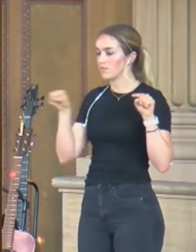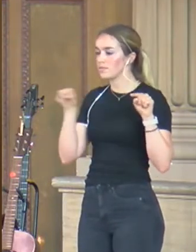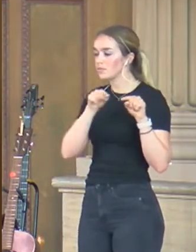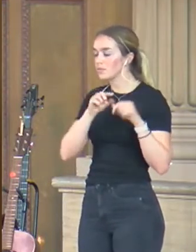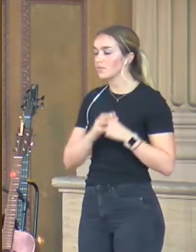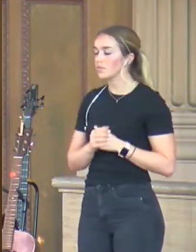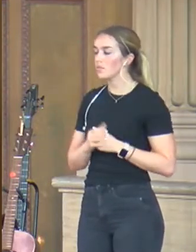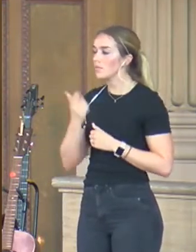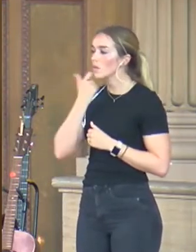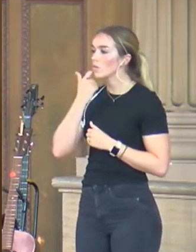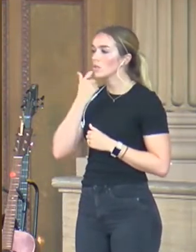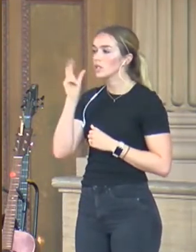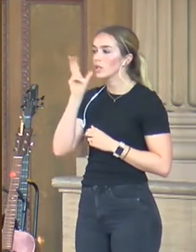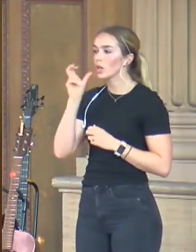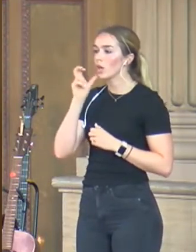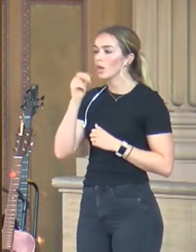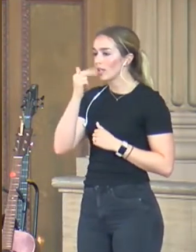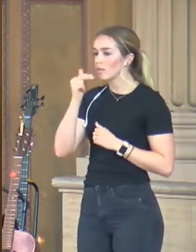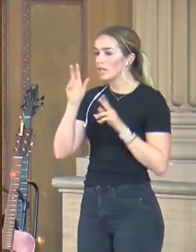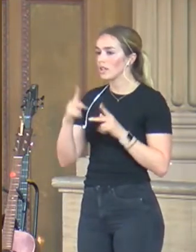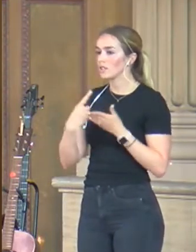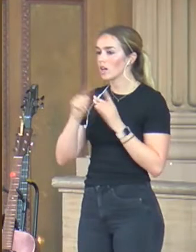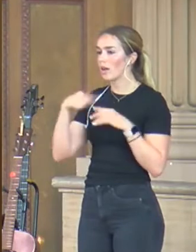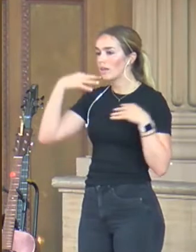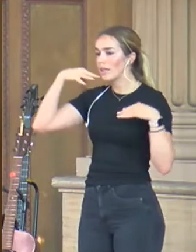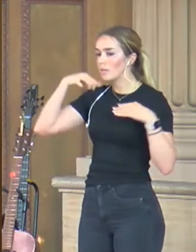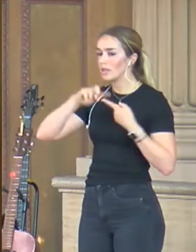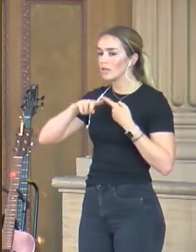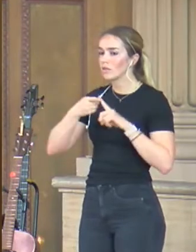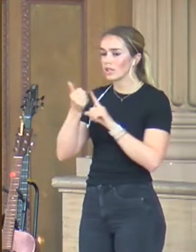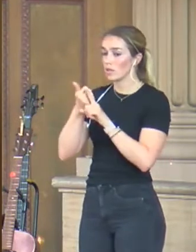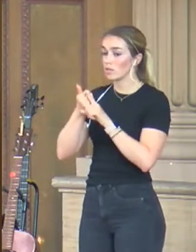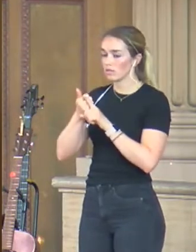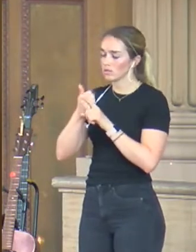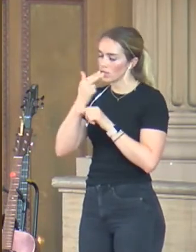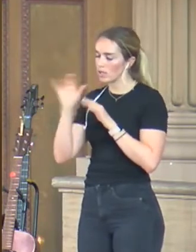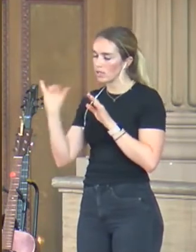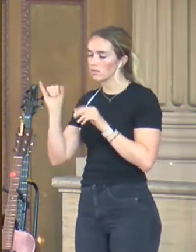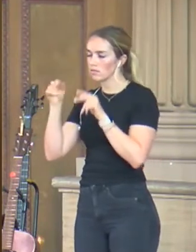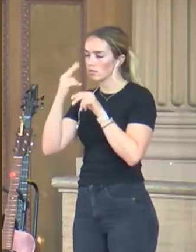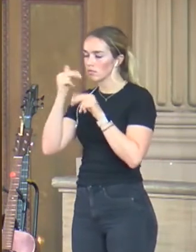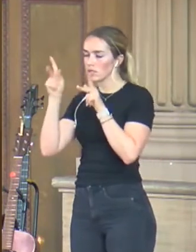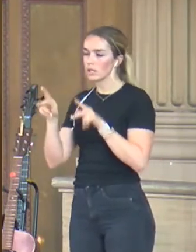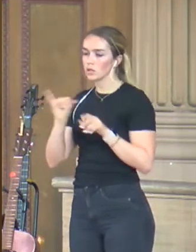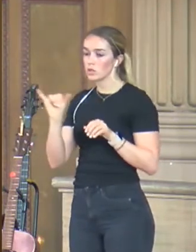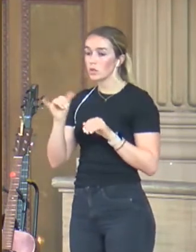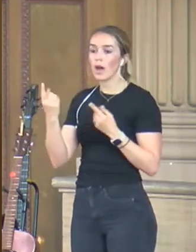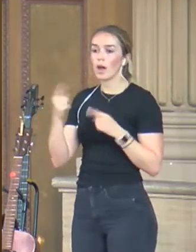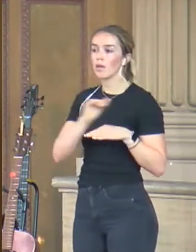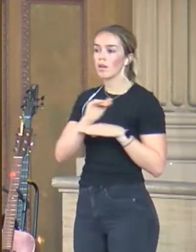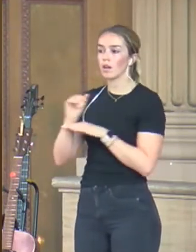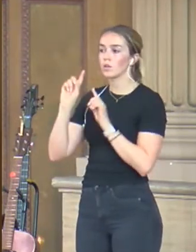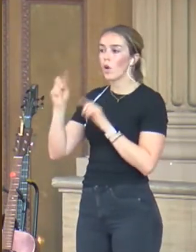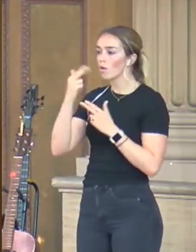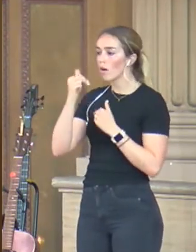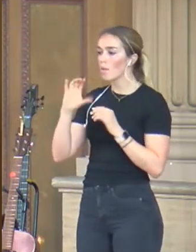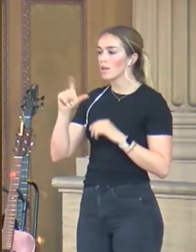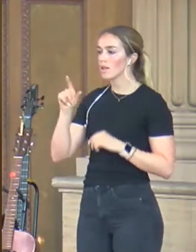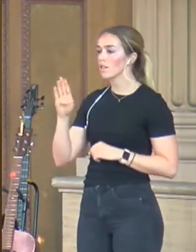I recently heard a comedian talk about his hippie friend who was also a comedian and in the evening, she would go out to play the comedy clubs